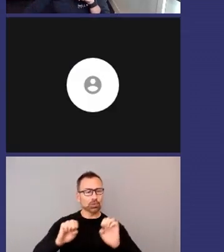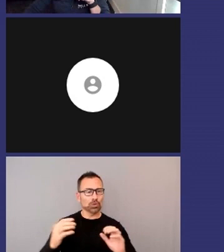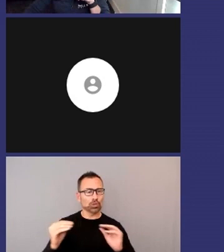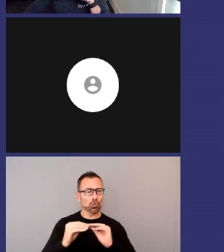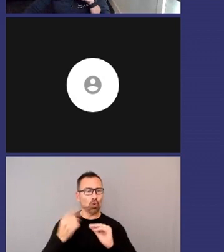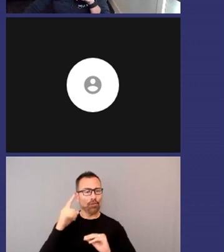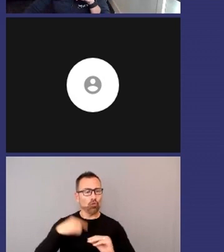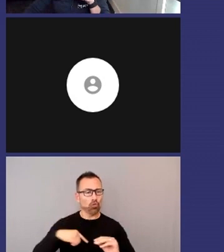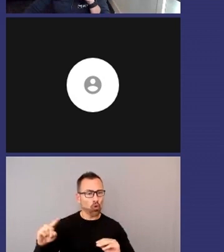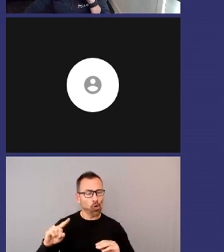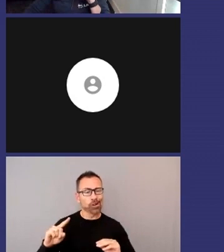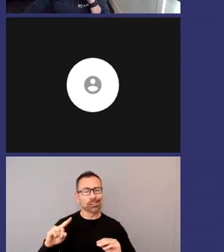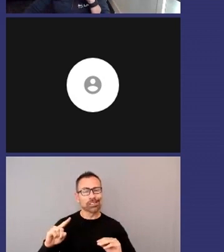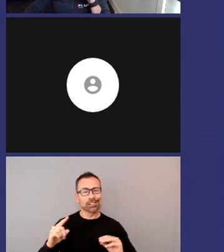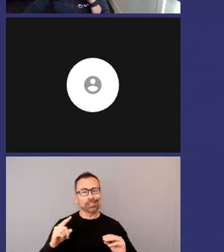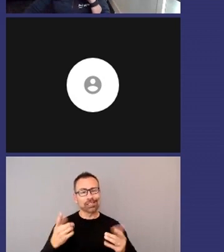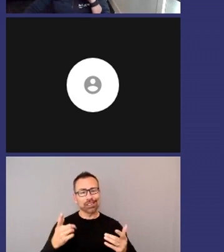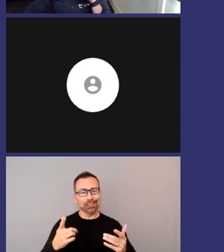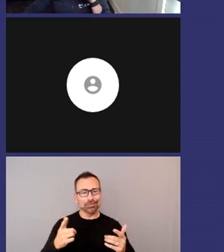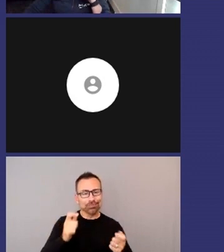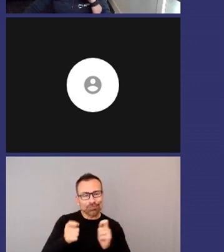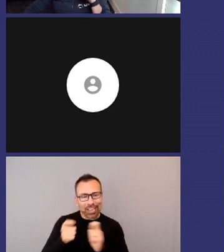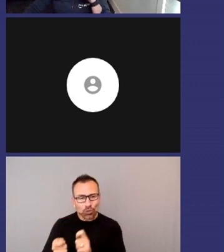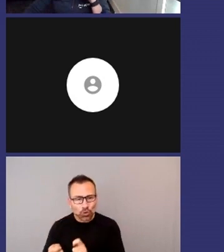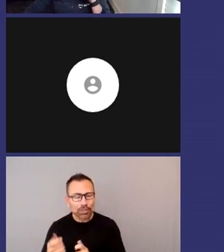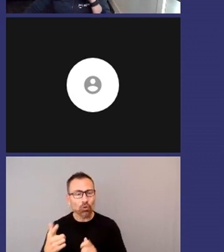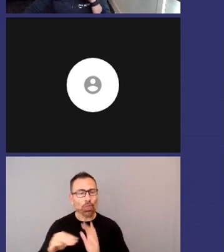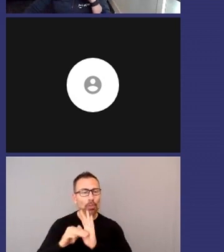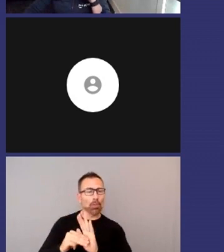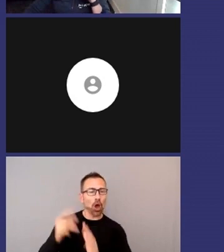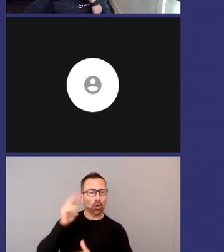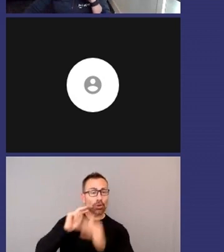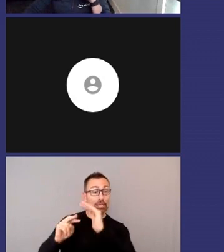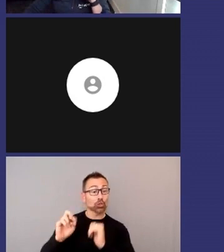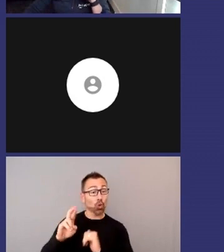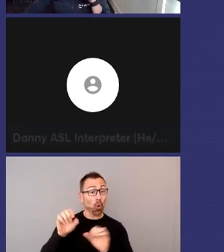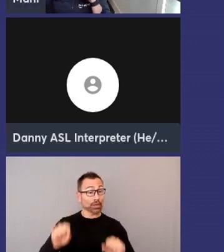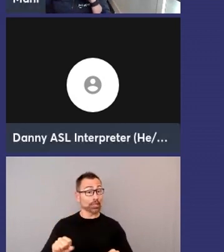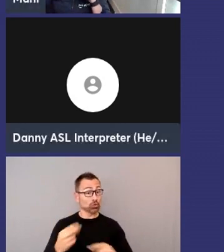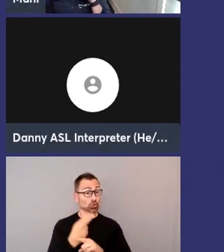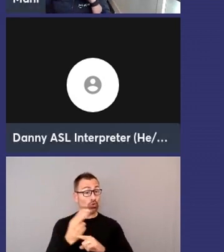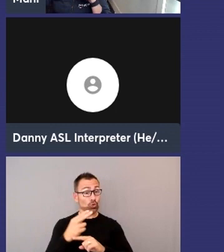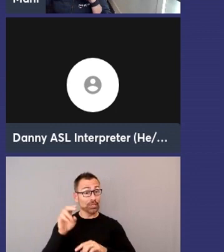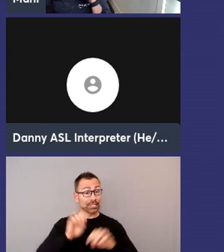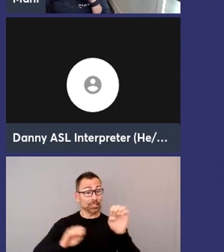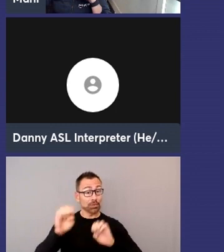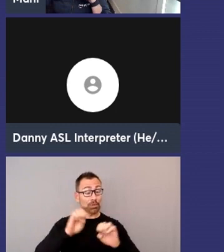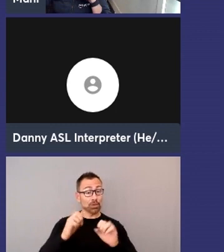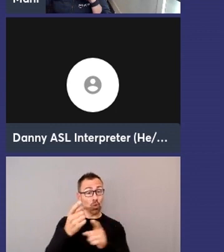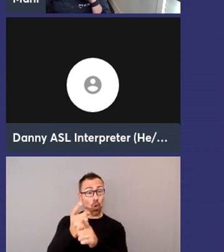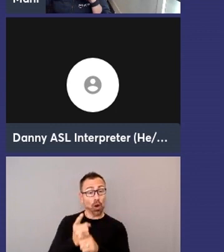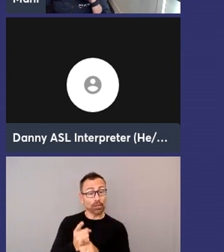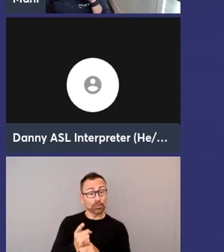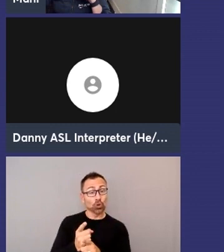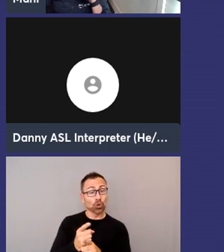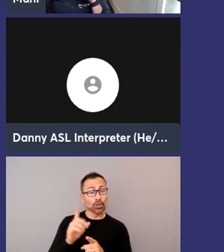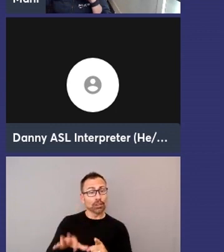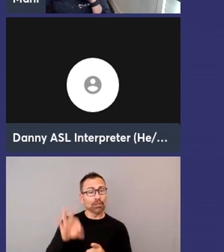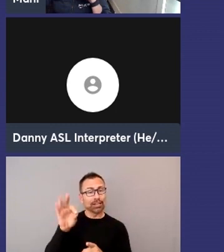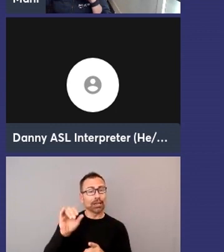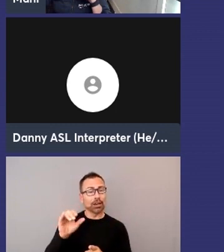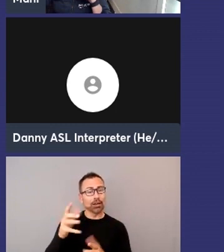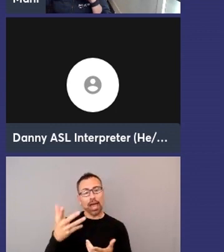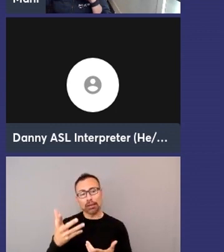fine tuning of the model's predictions, or can you use experiments also to find out a